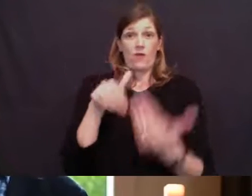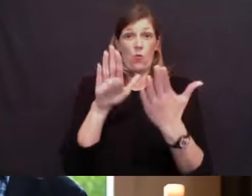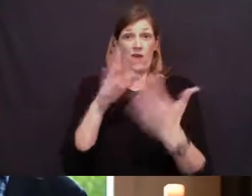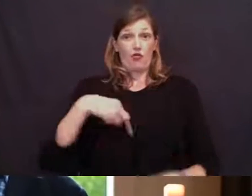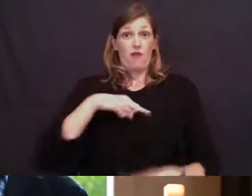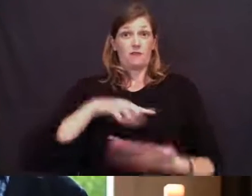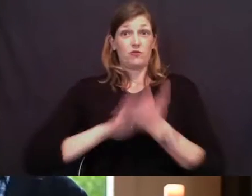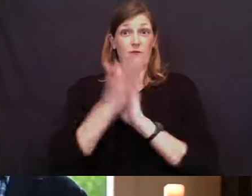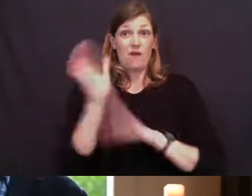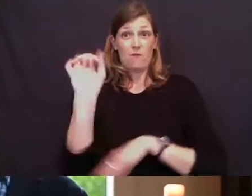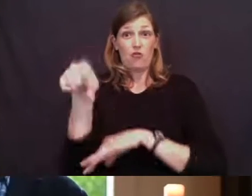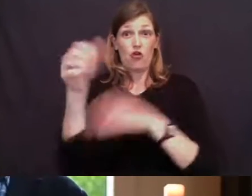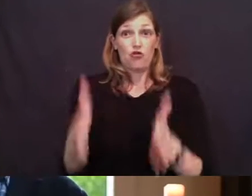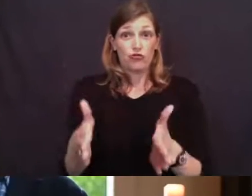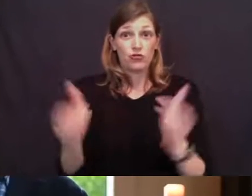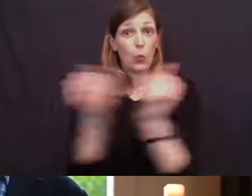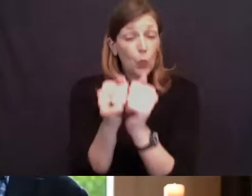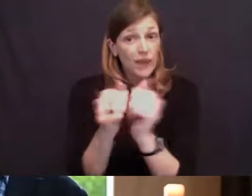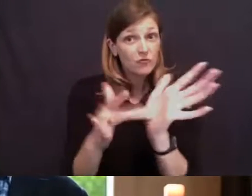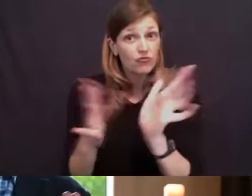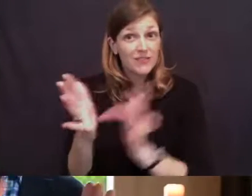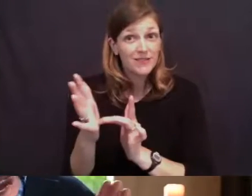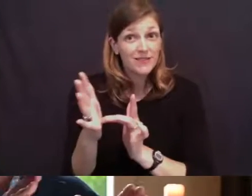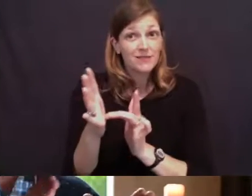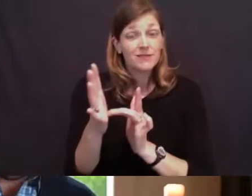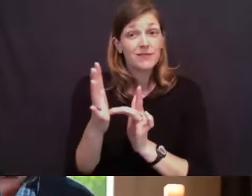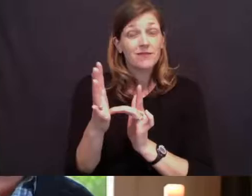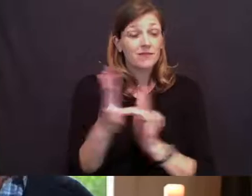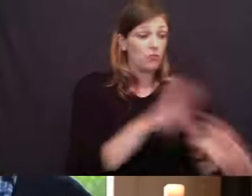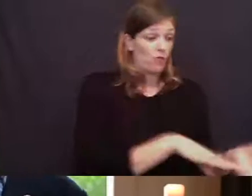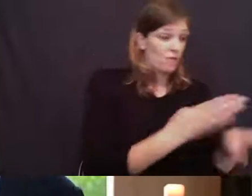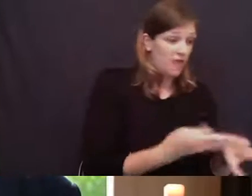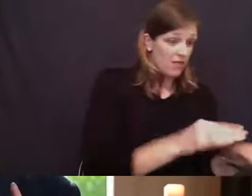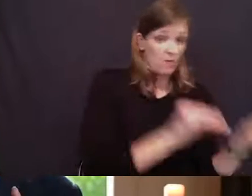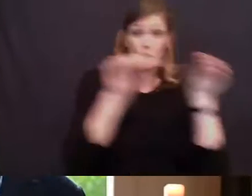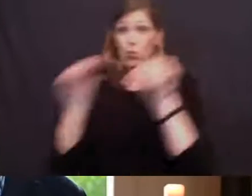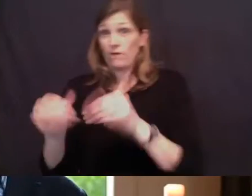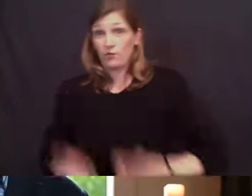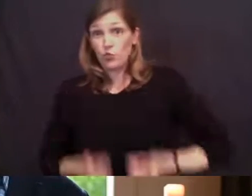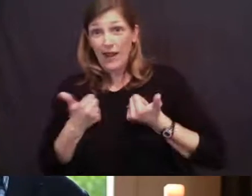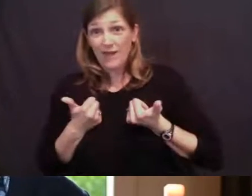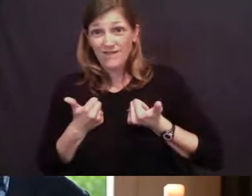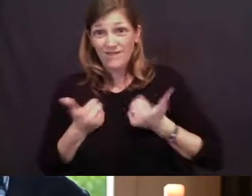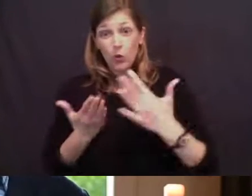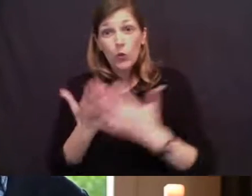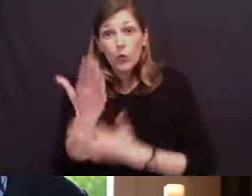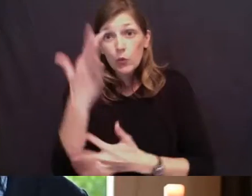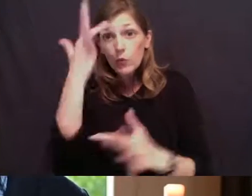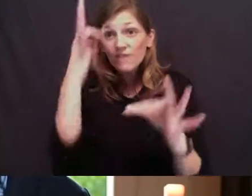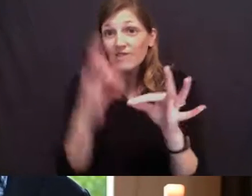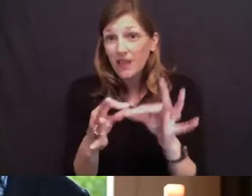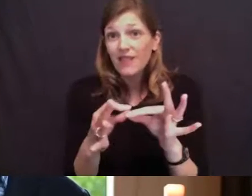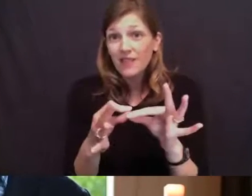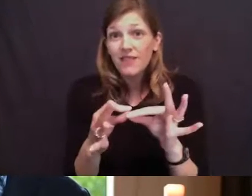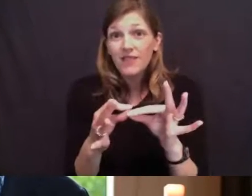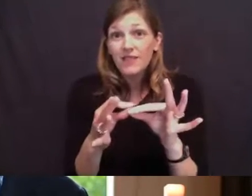conquerors with Jesus, to move from death to life, it's through faith.